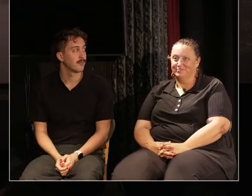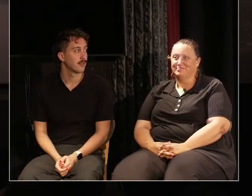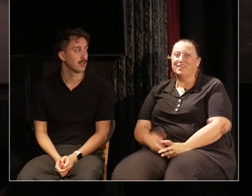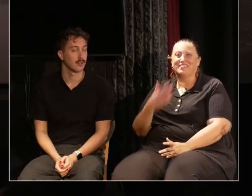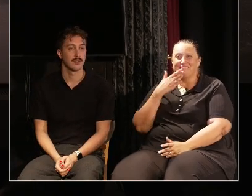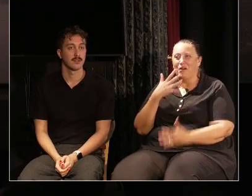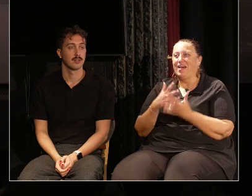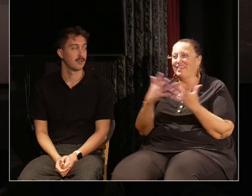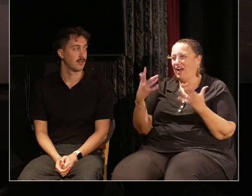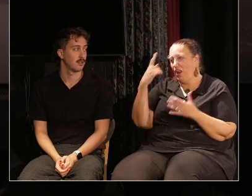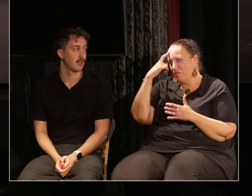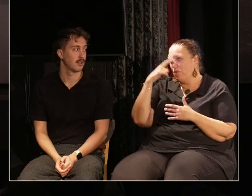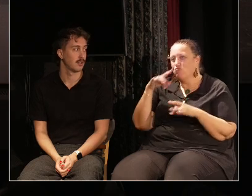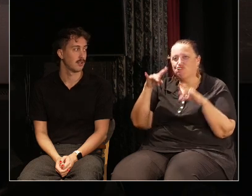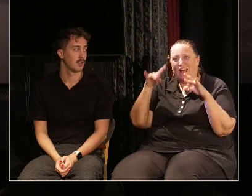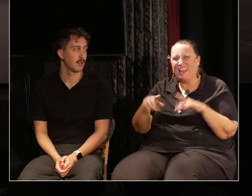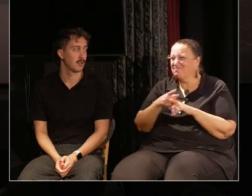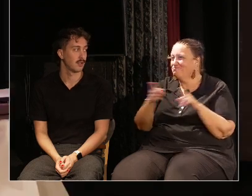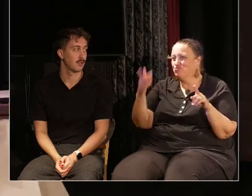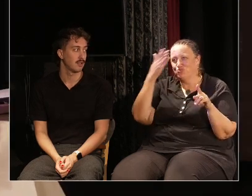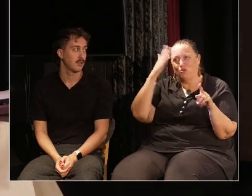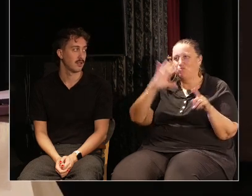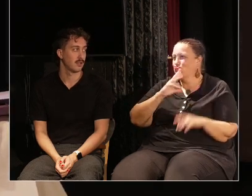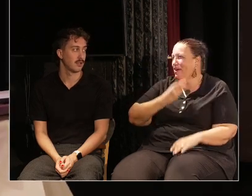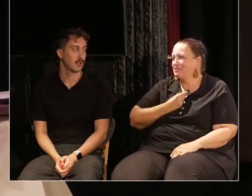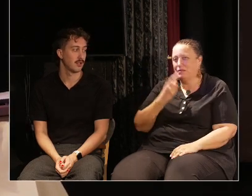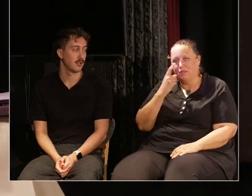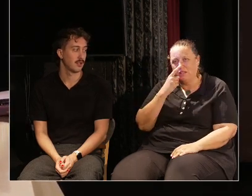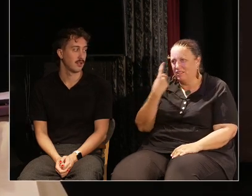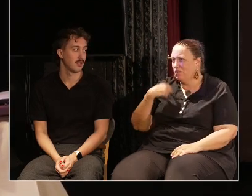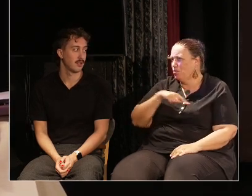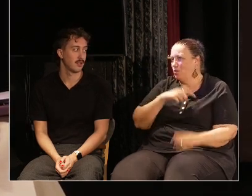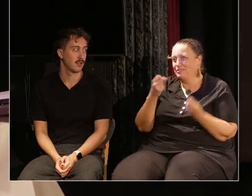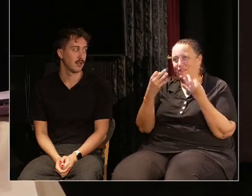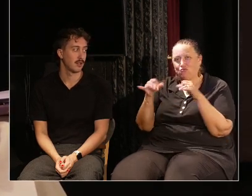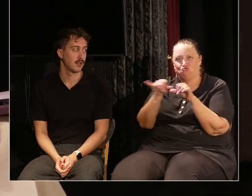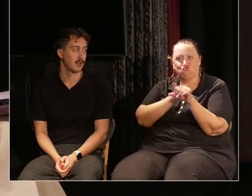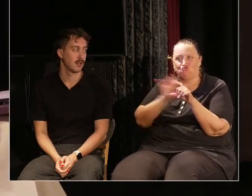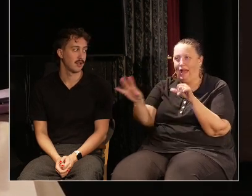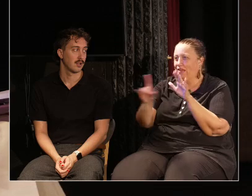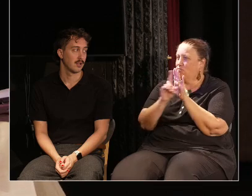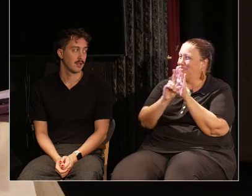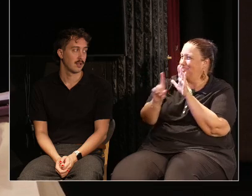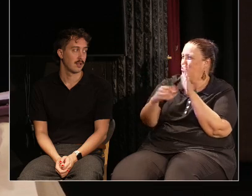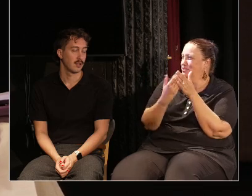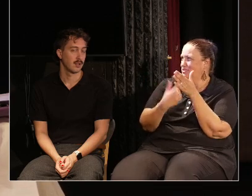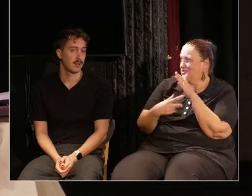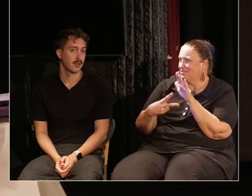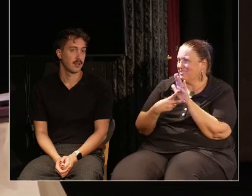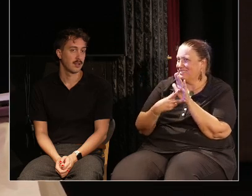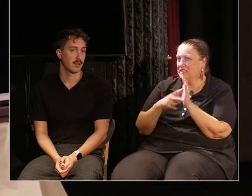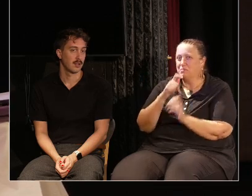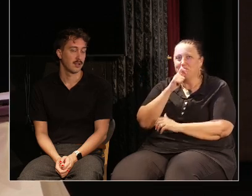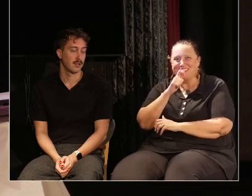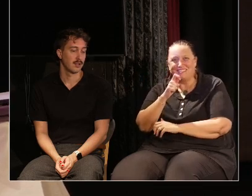a lot of people in Australia don't know a trans person. Yeah. We don't have great representation on television or in the media, and I think that